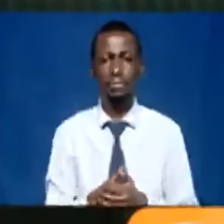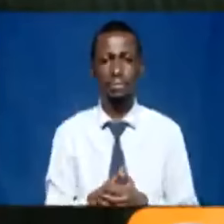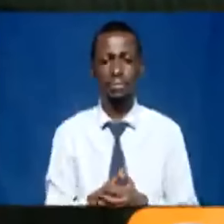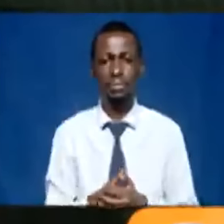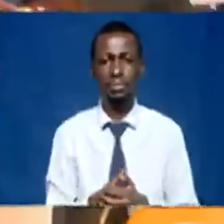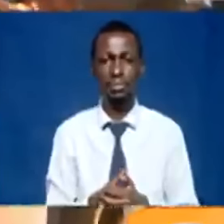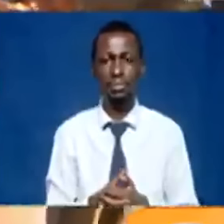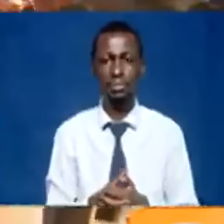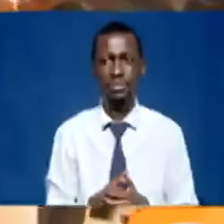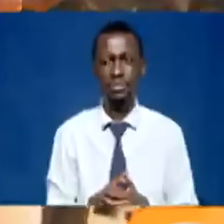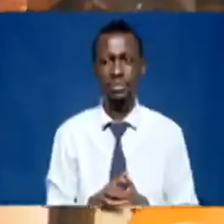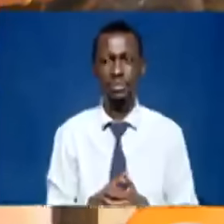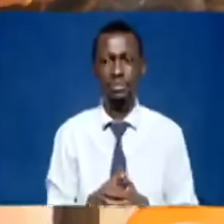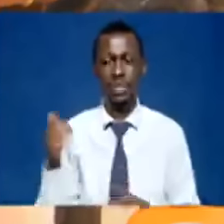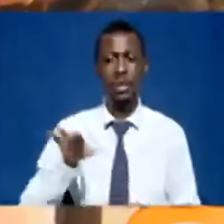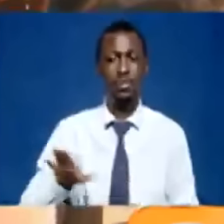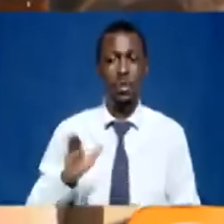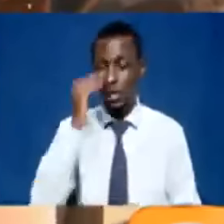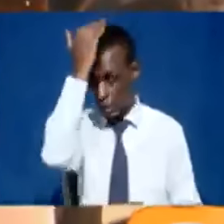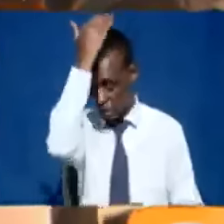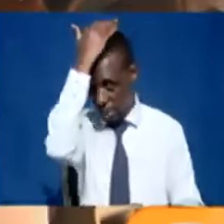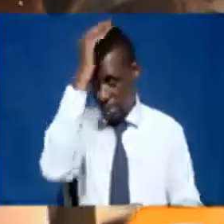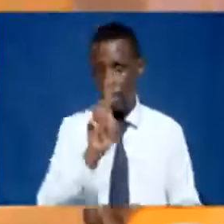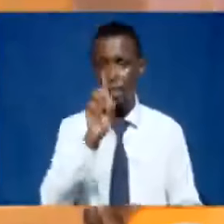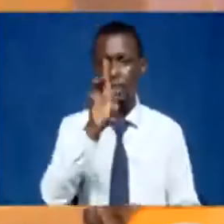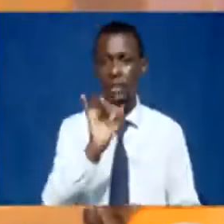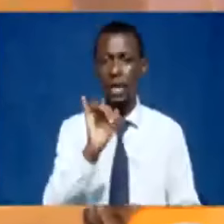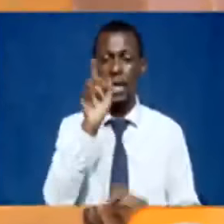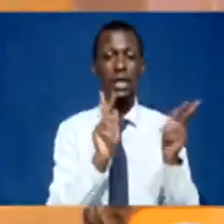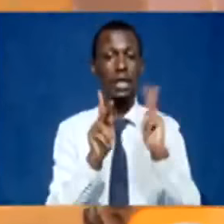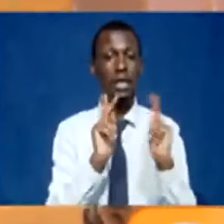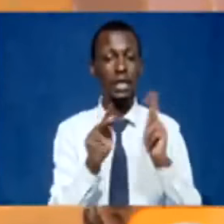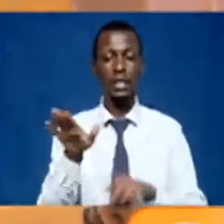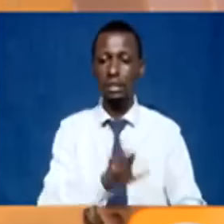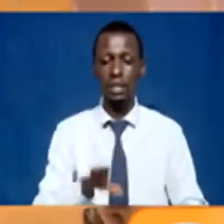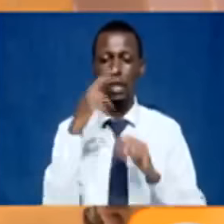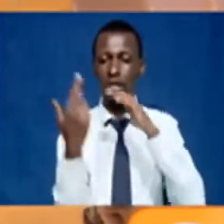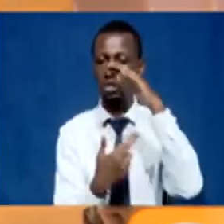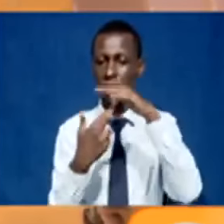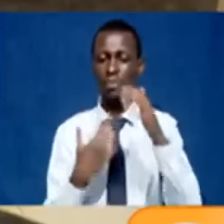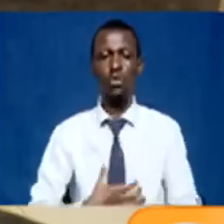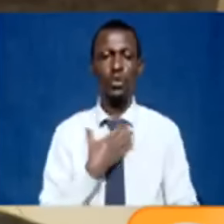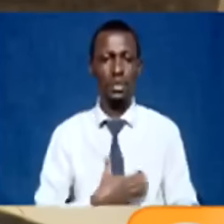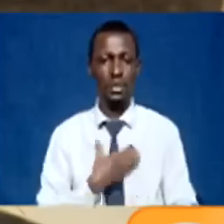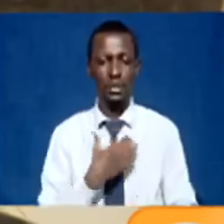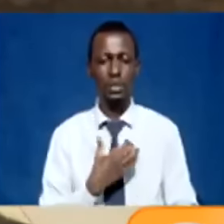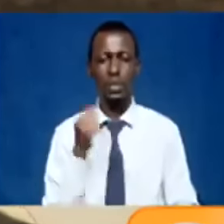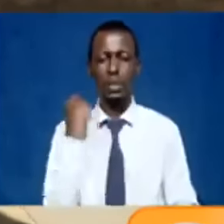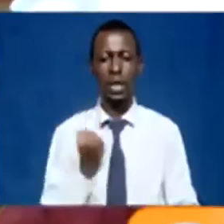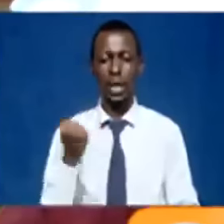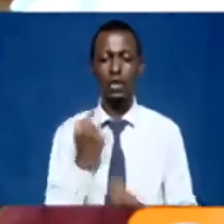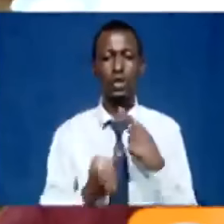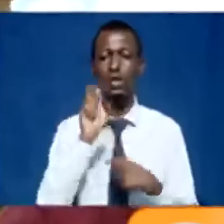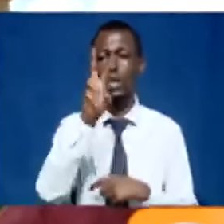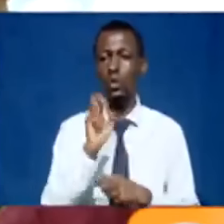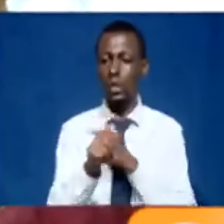Monday morning, and detectives from Kasarani Police Station visited the scene in Roysambu, where a 20-year-old girl was killed in a gruesome